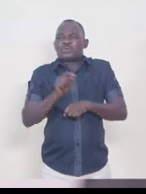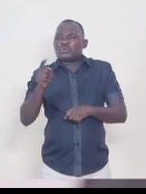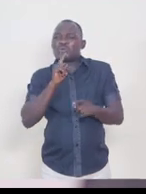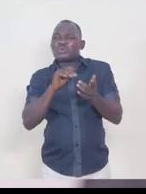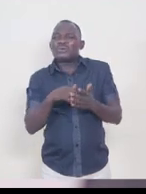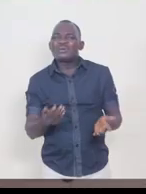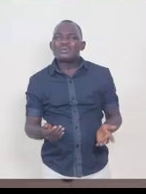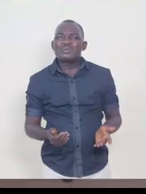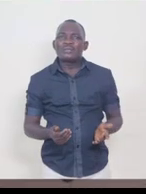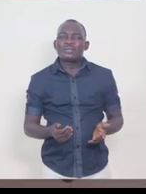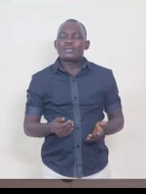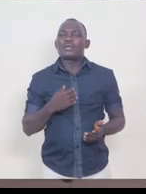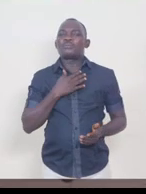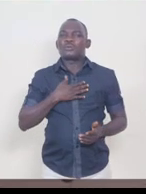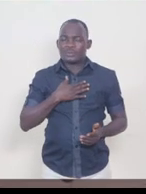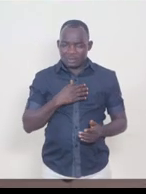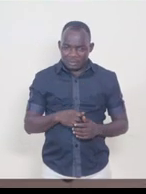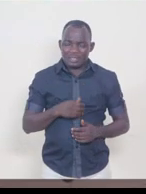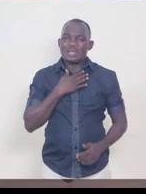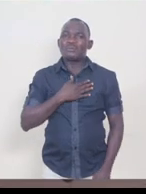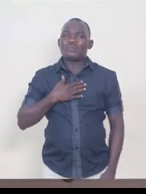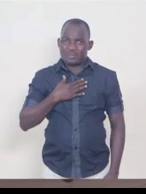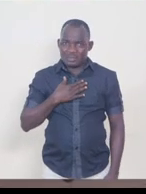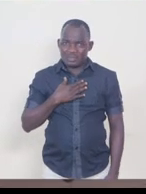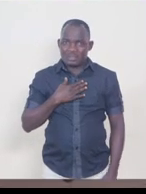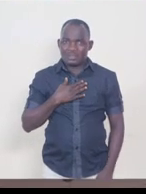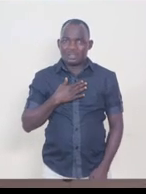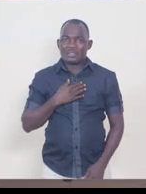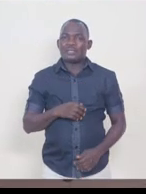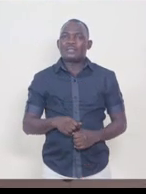about. Can you start recording? Didi.